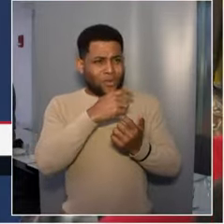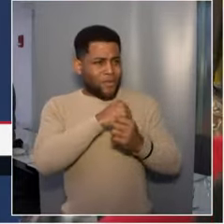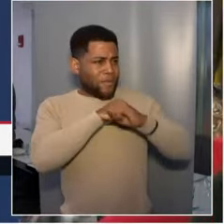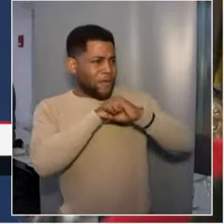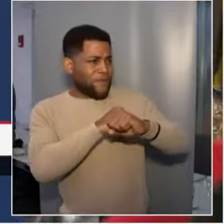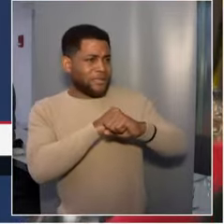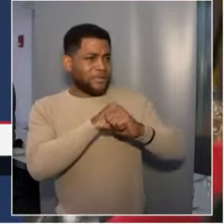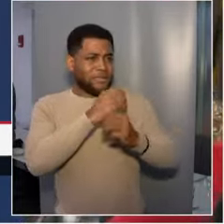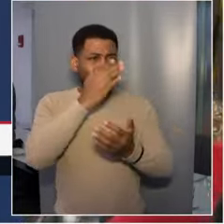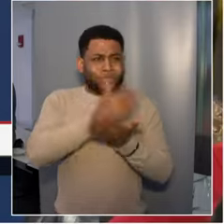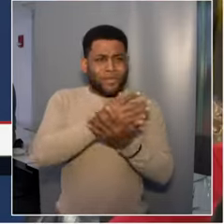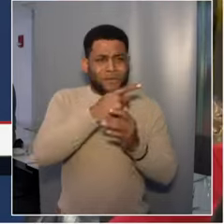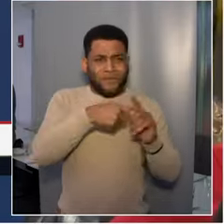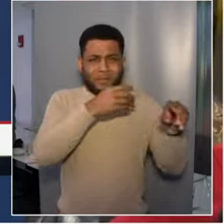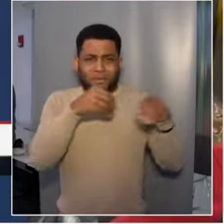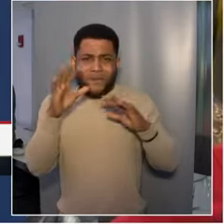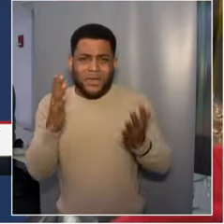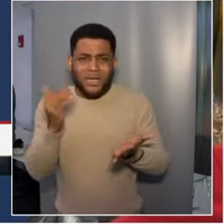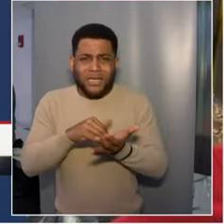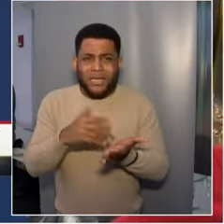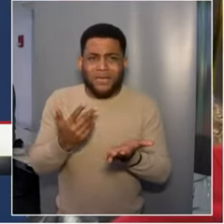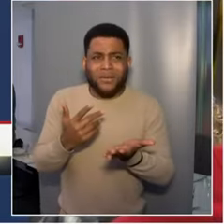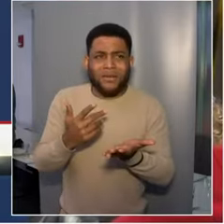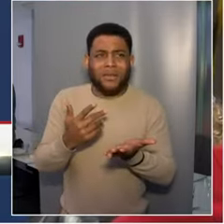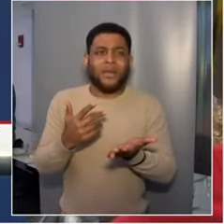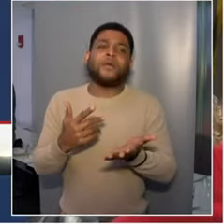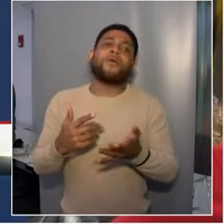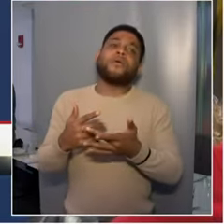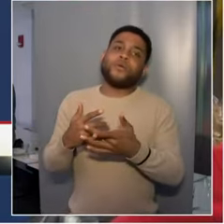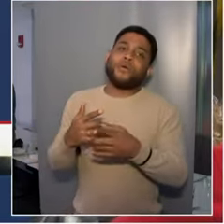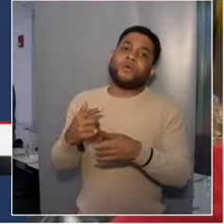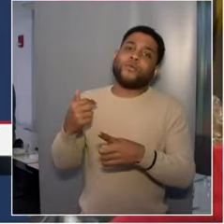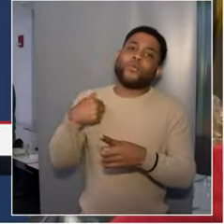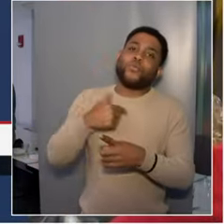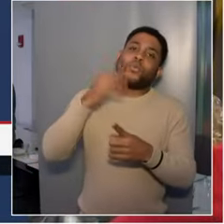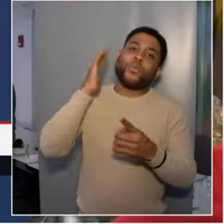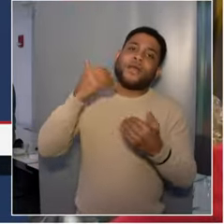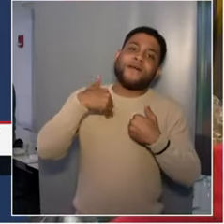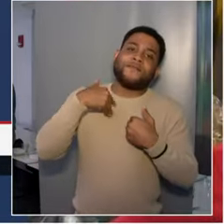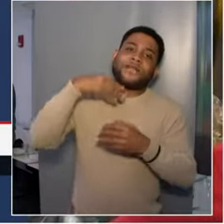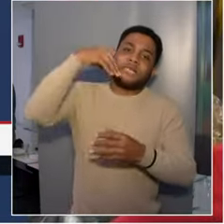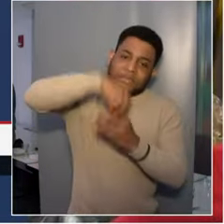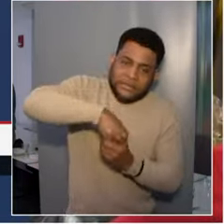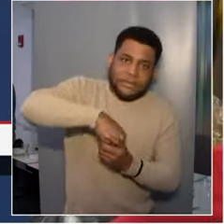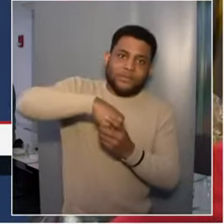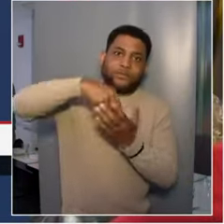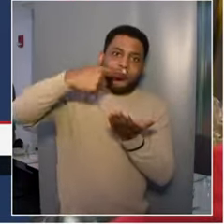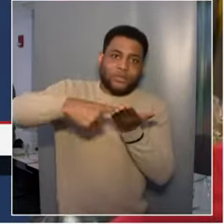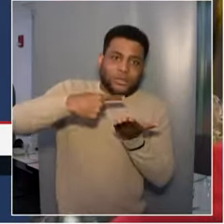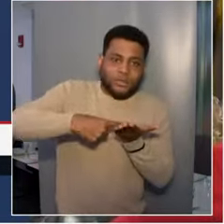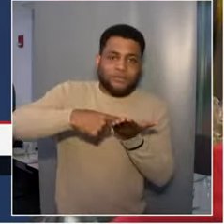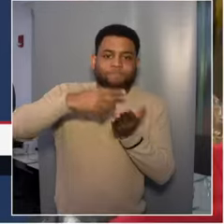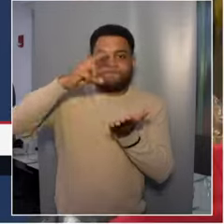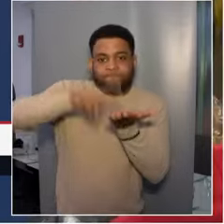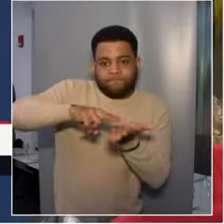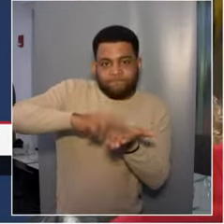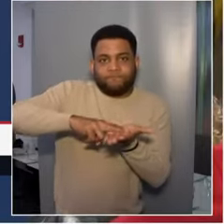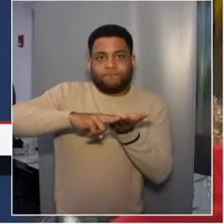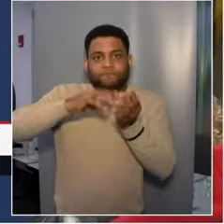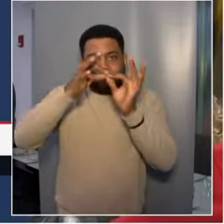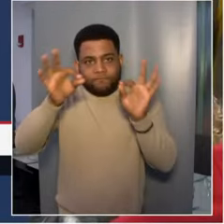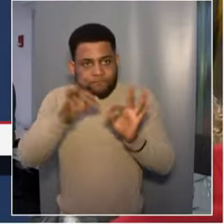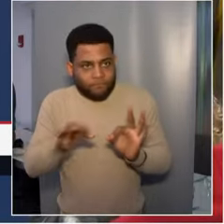and certainly while we finalize our negotiations, we'll be exclusive, and at the end of the term, we will have